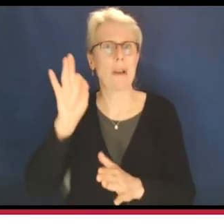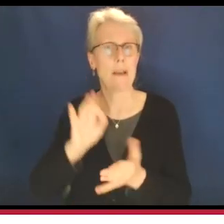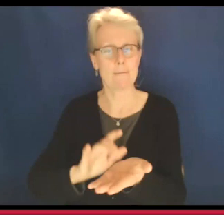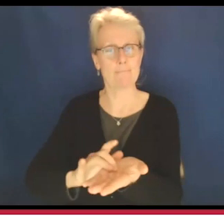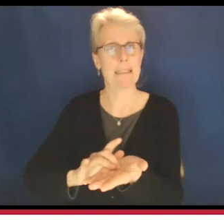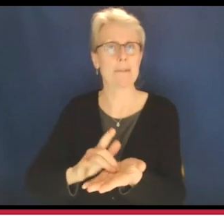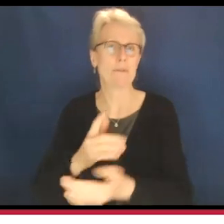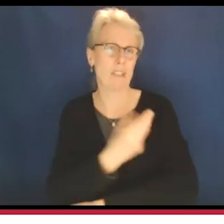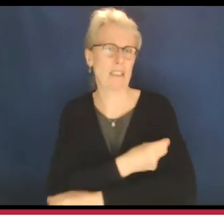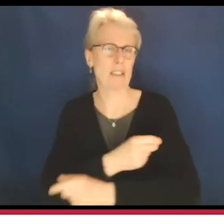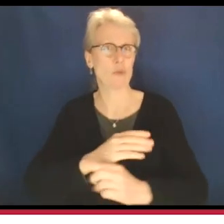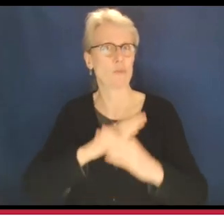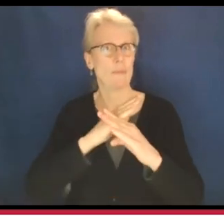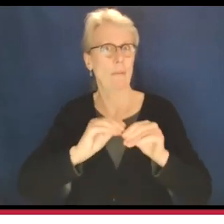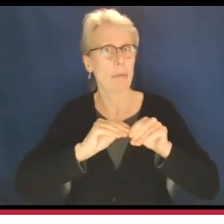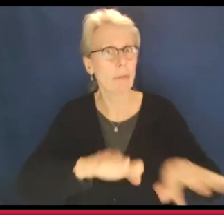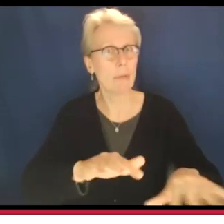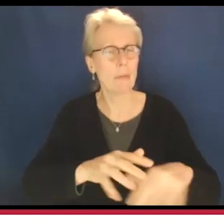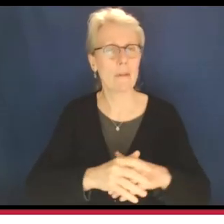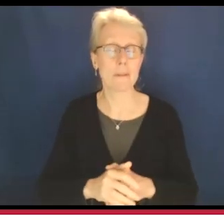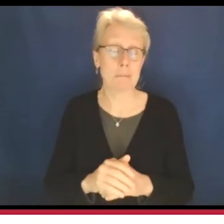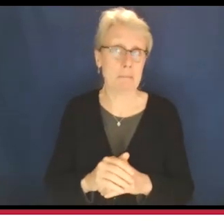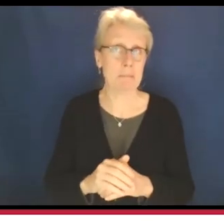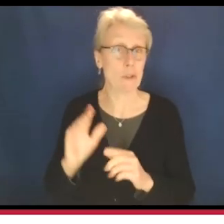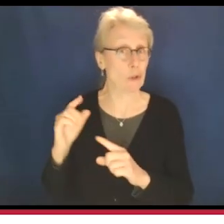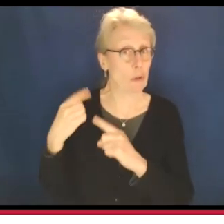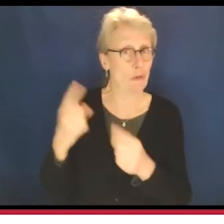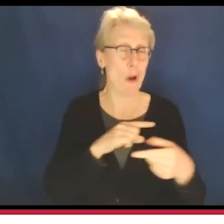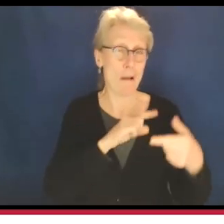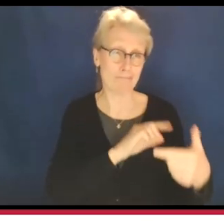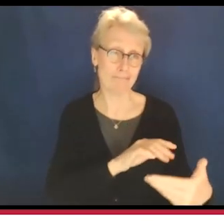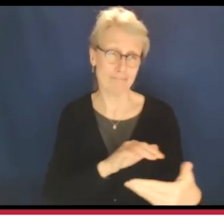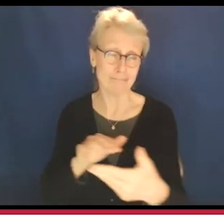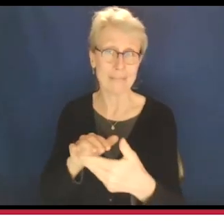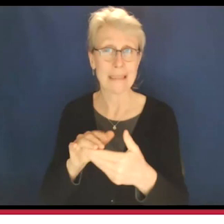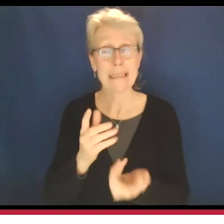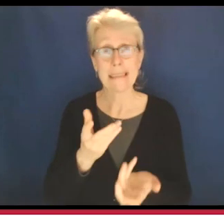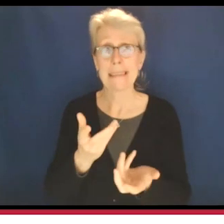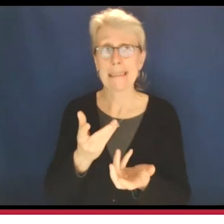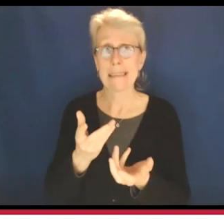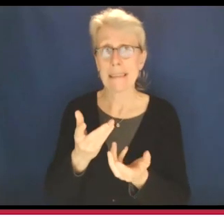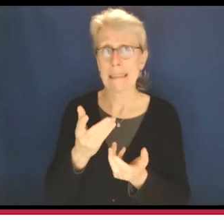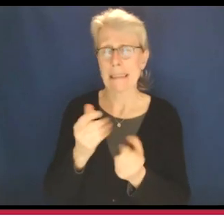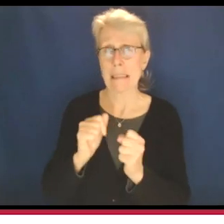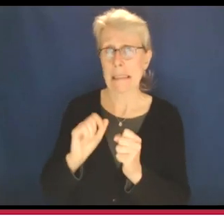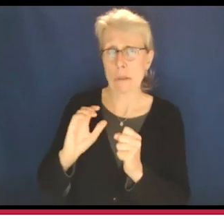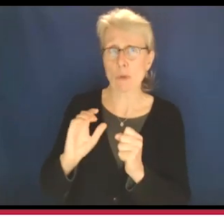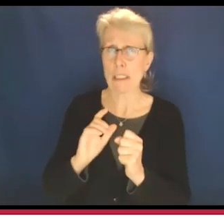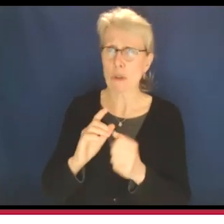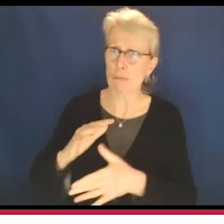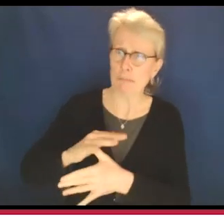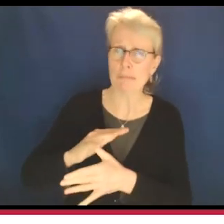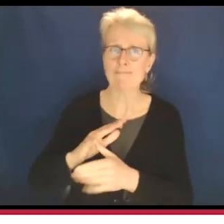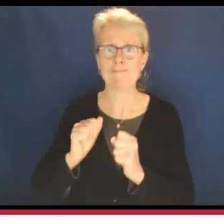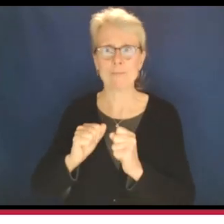So it does not seem that the limiting resource for countermeasure development,